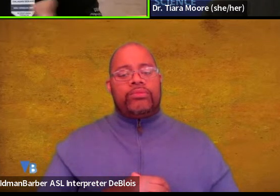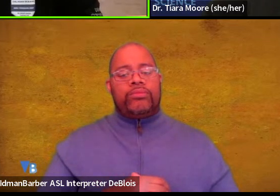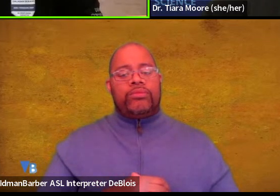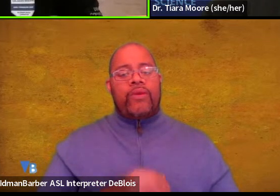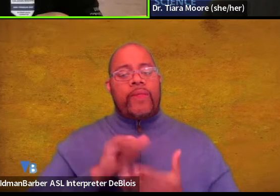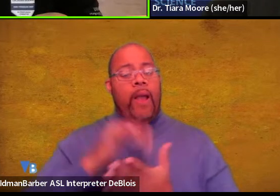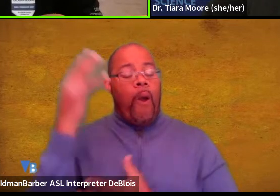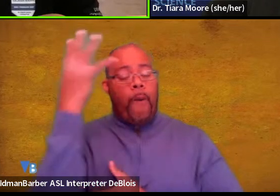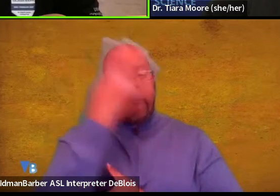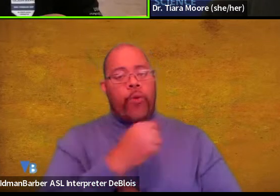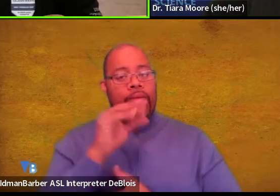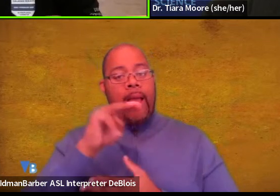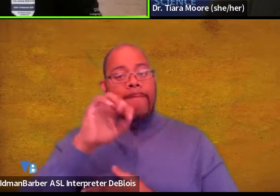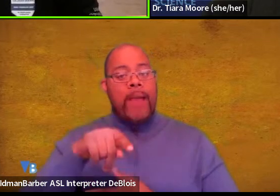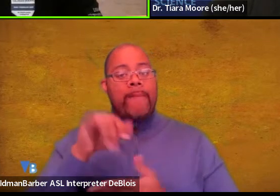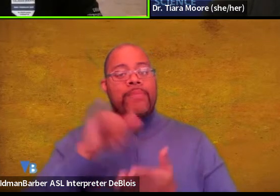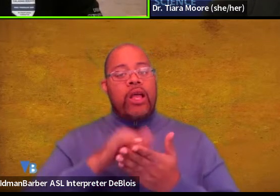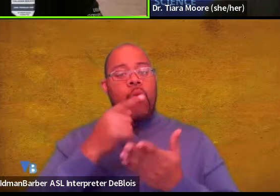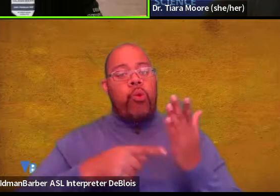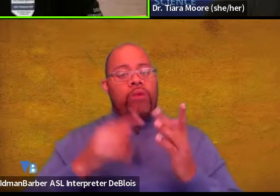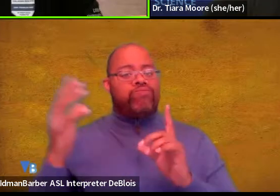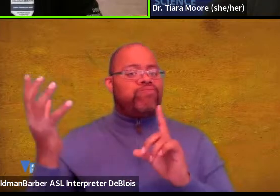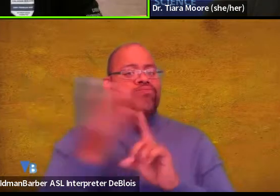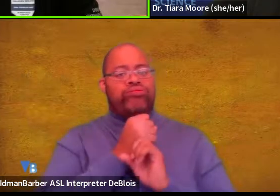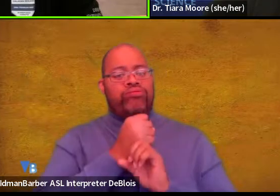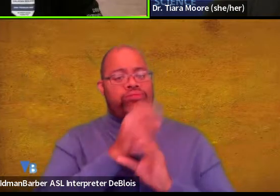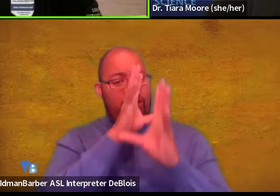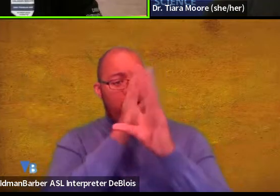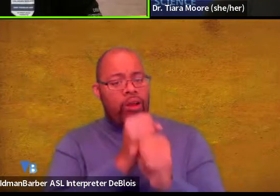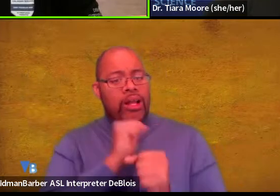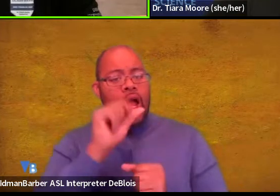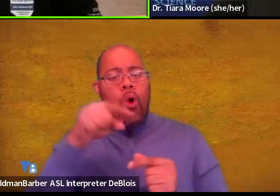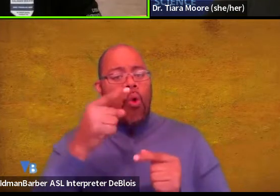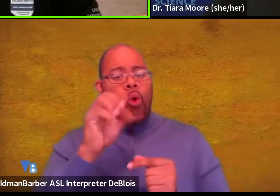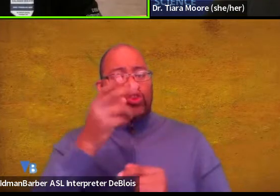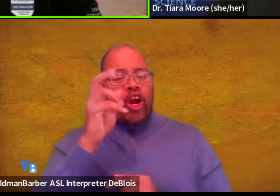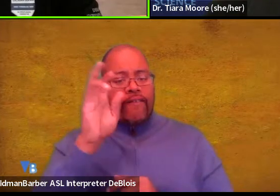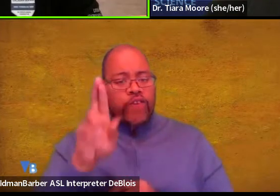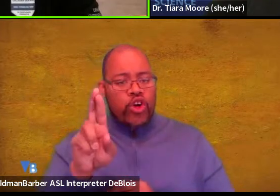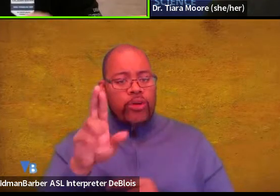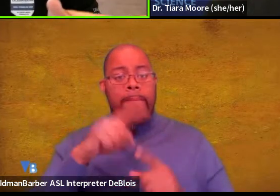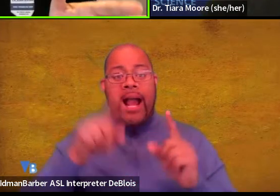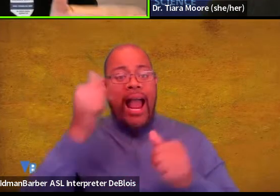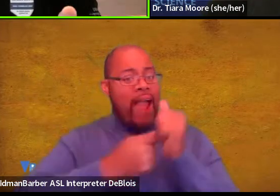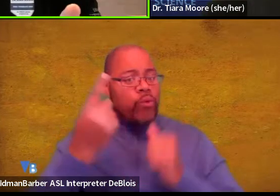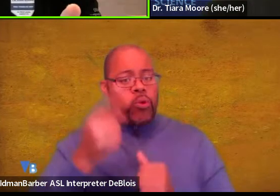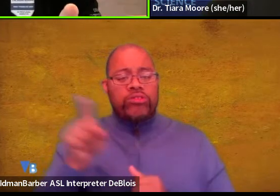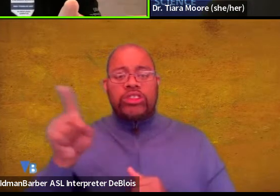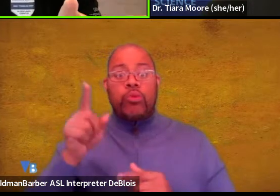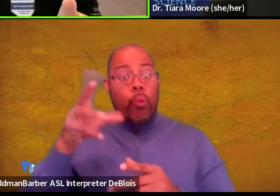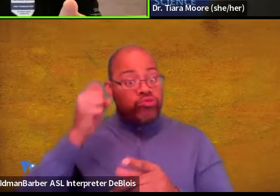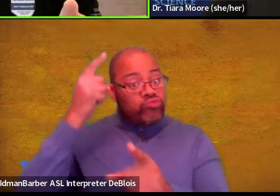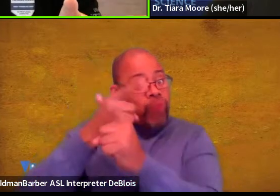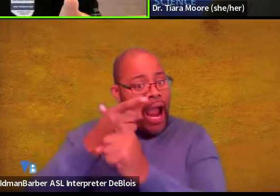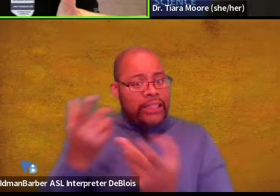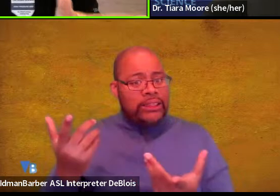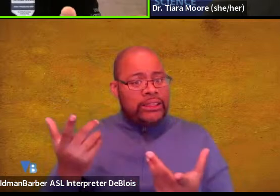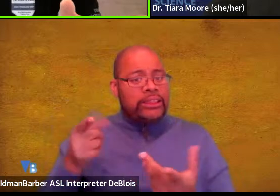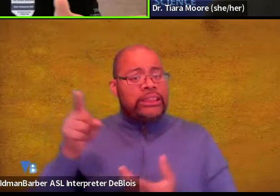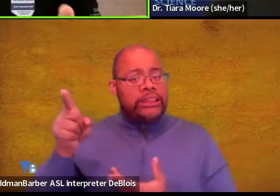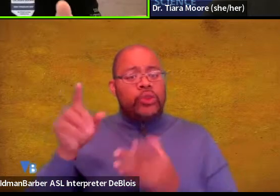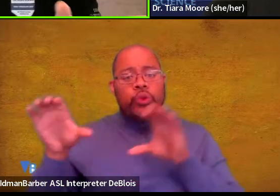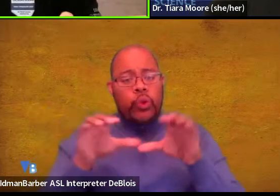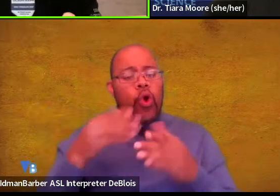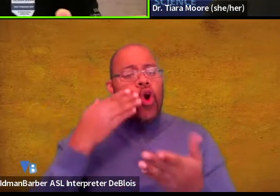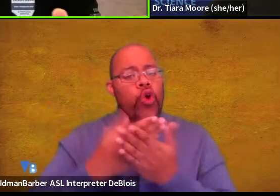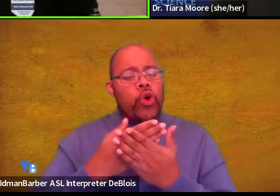the beauty of that map is what captivates not only oceanographers, but everyone. But she was right, and she was